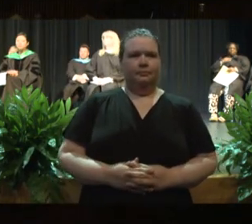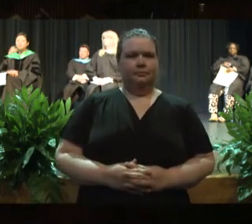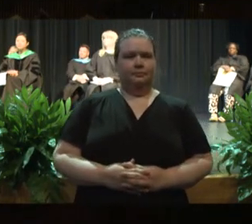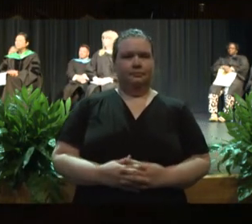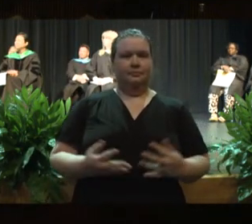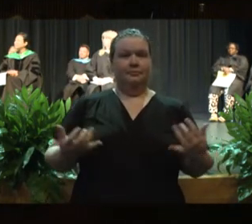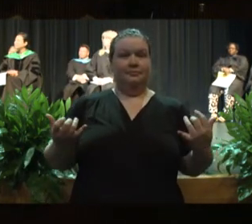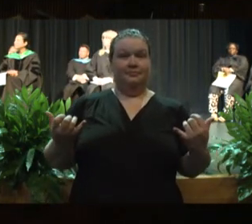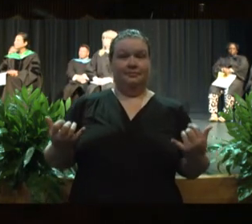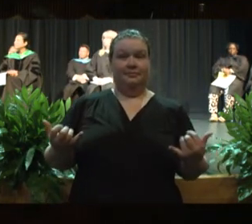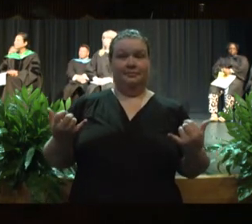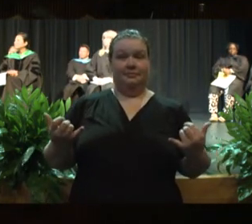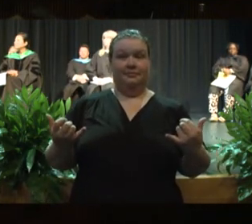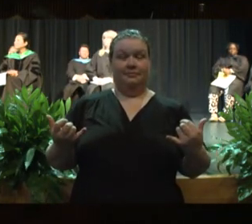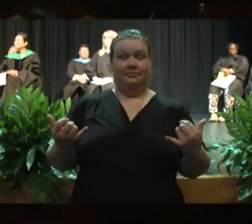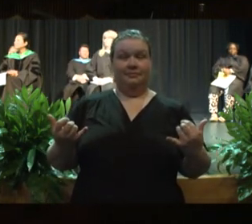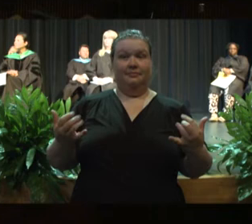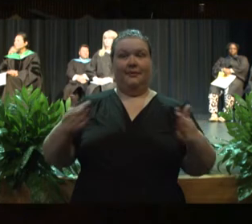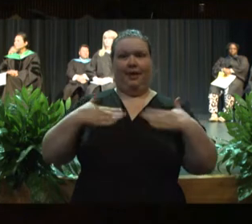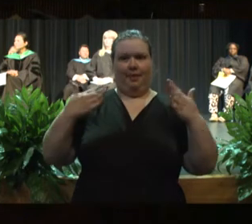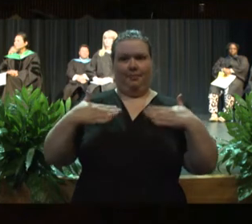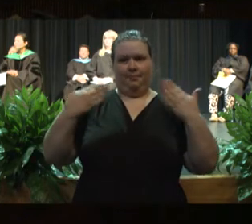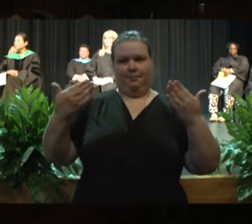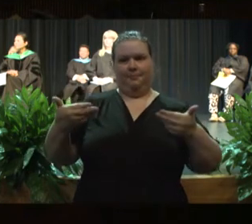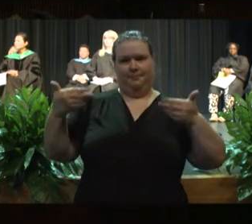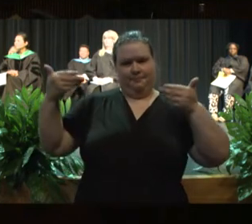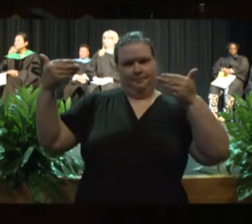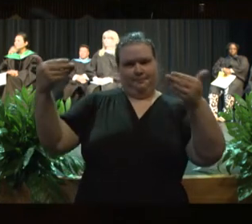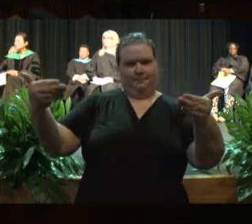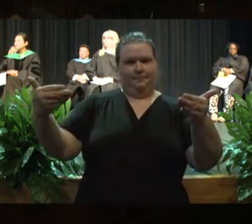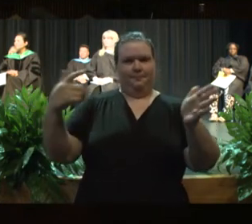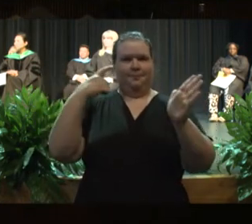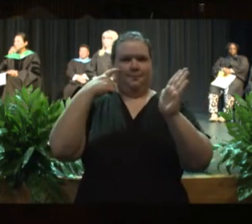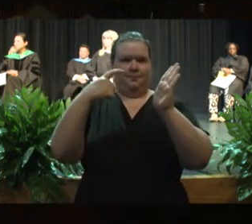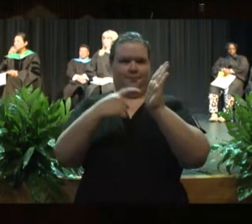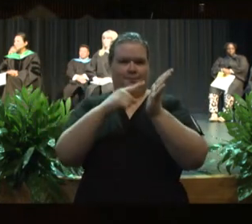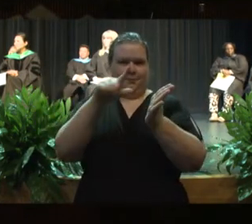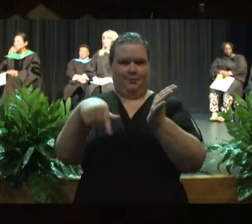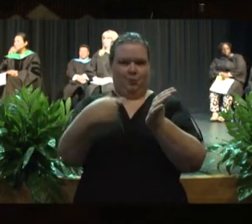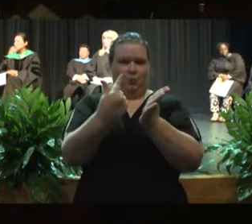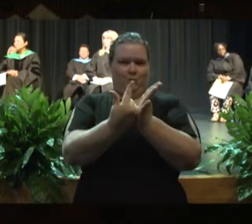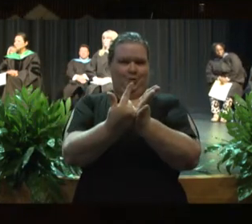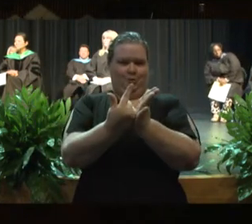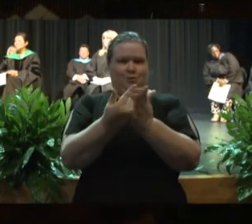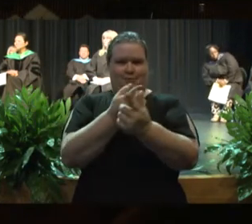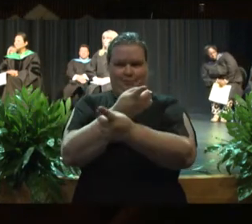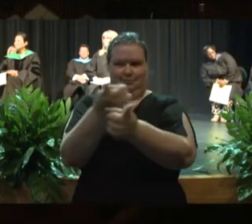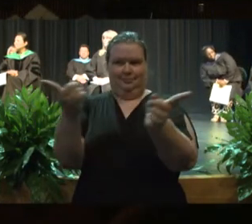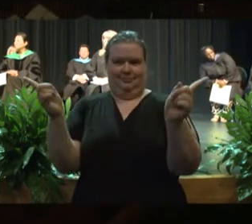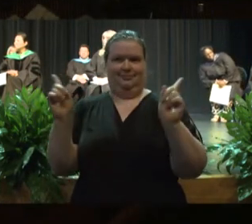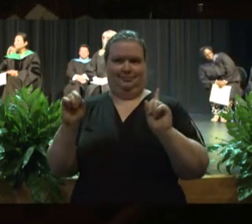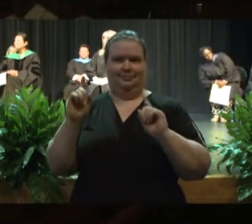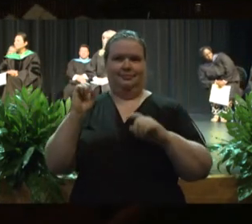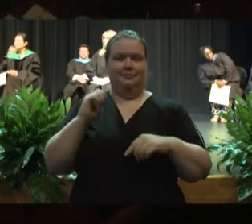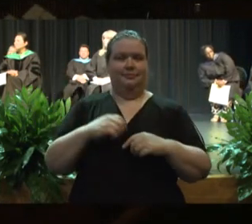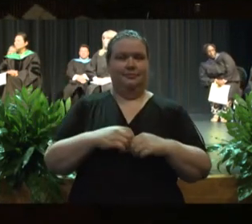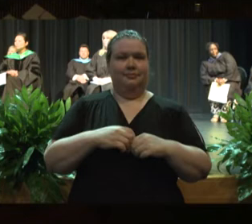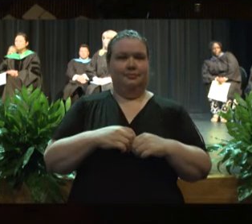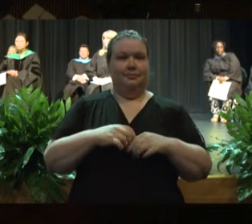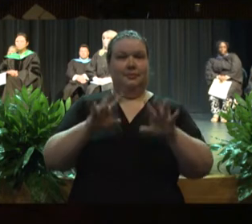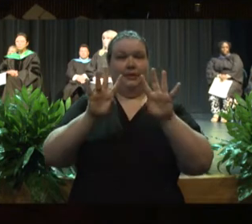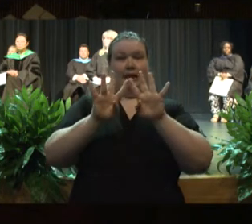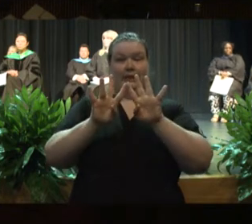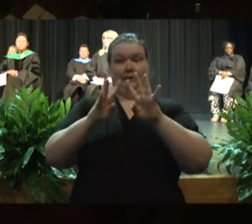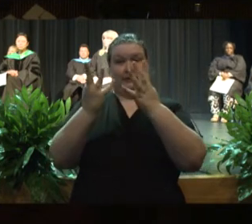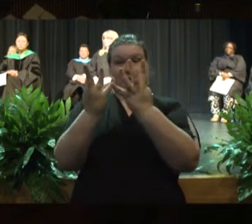We are now happy to commence with the recognition of graduates. Graduates, you will